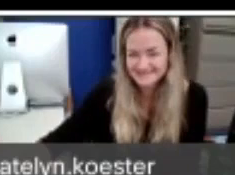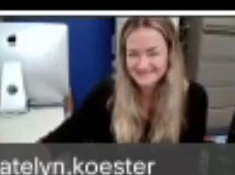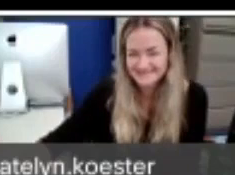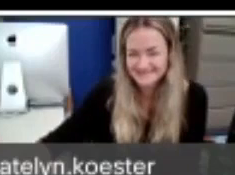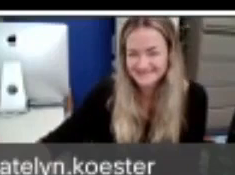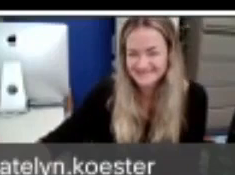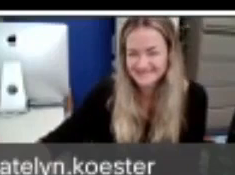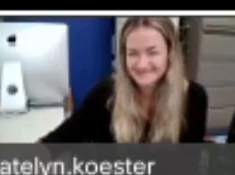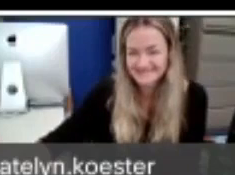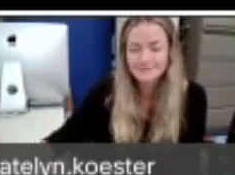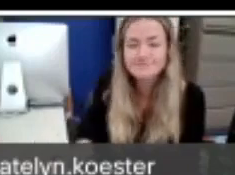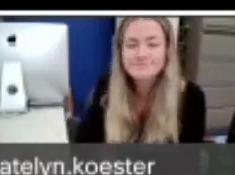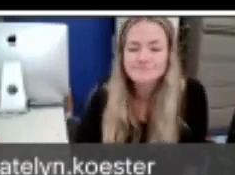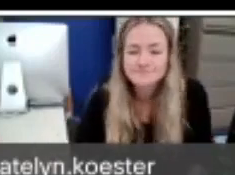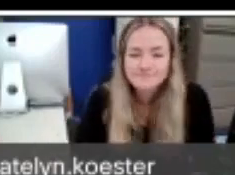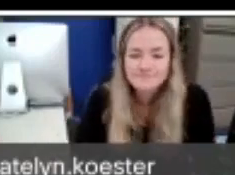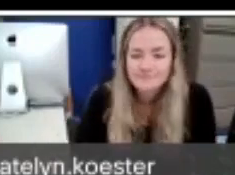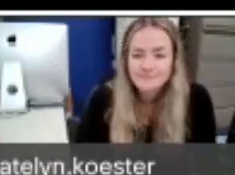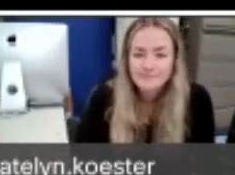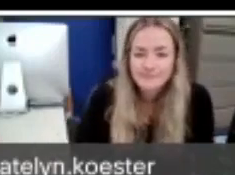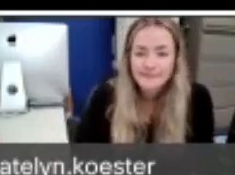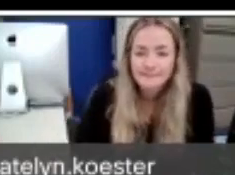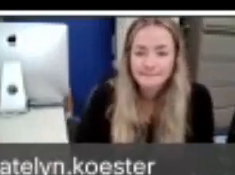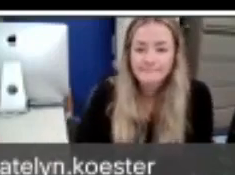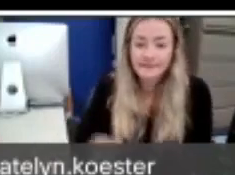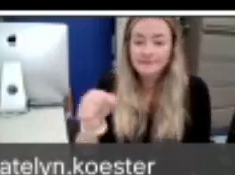Someone was wondering if we could go through the numbers again, if that would be okay.